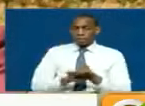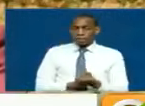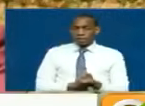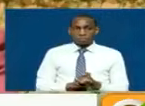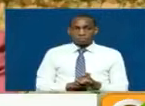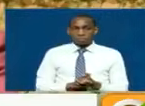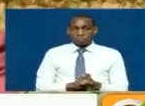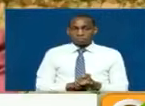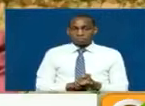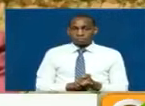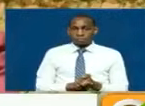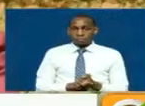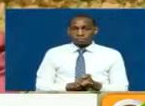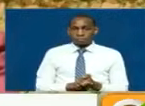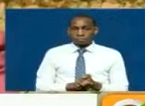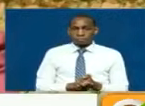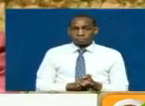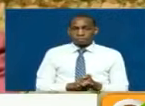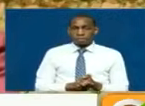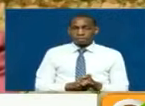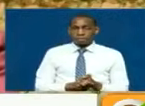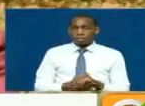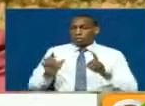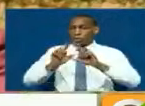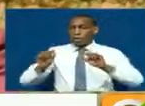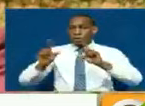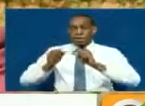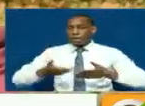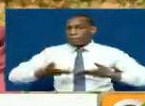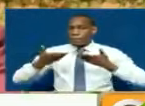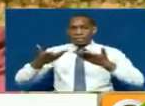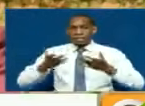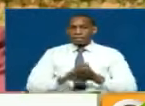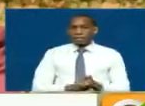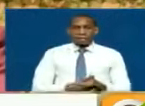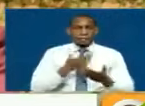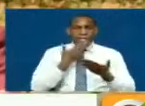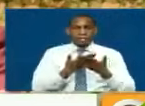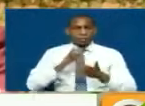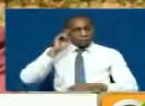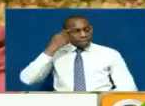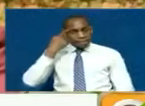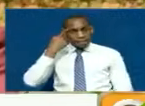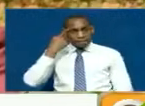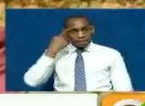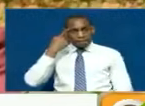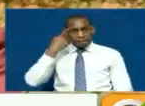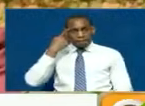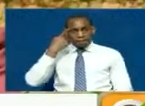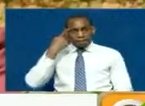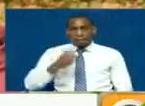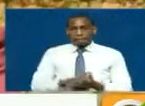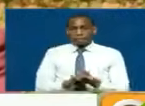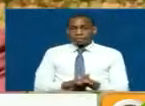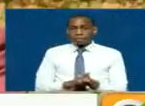well, they say so. Not that if somebody tells. They say so. Well, thank you. They think I am